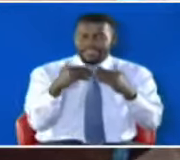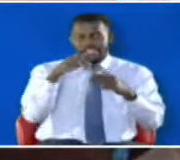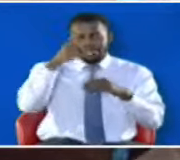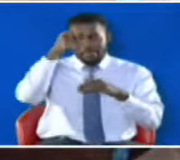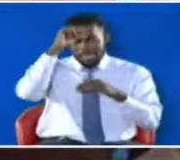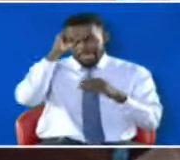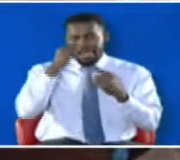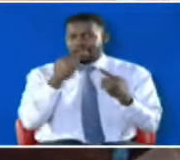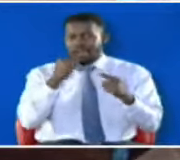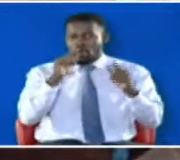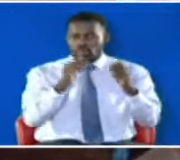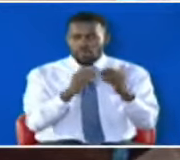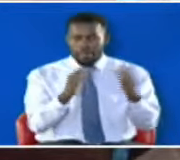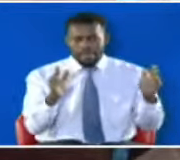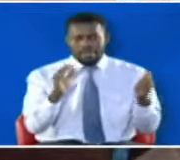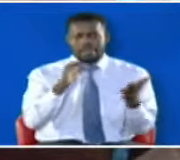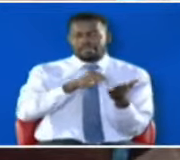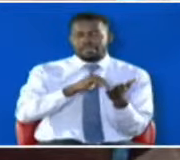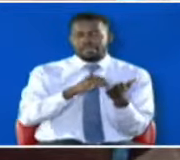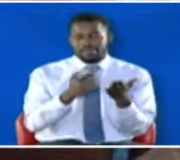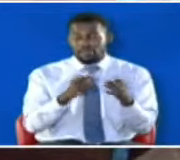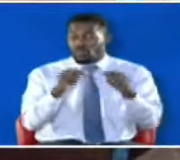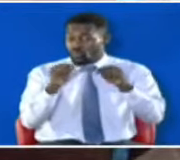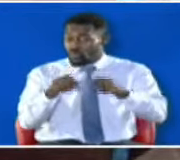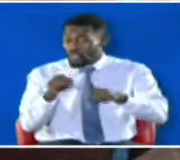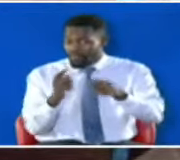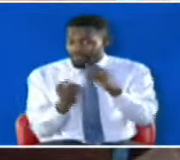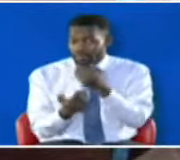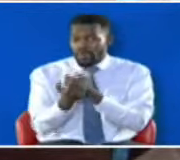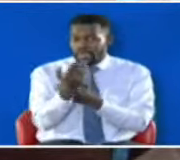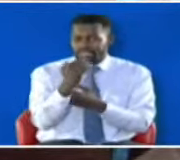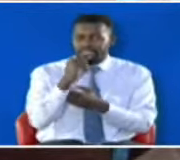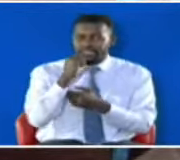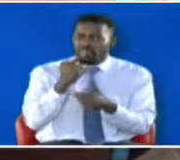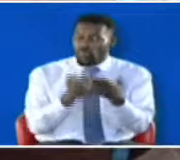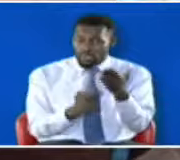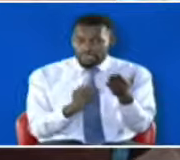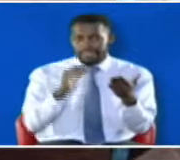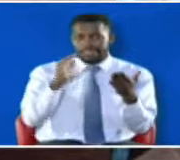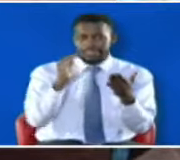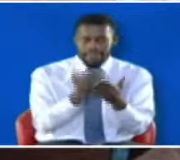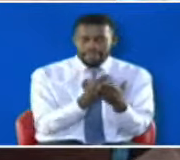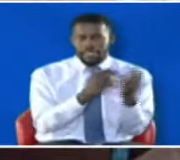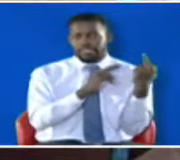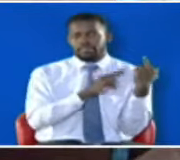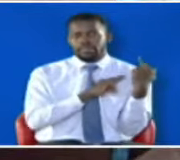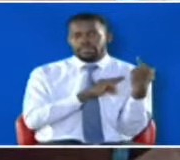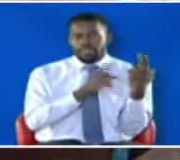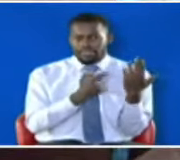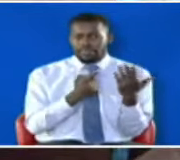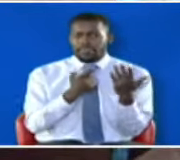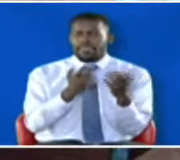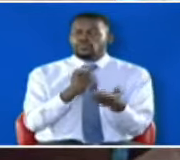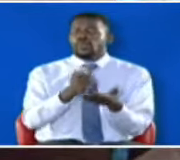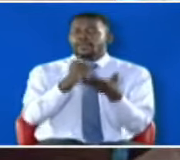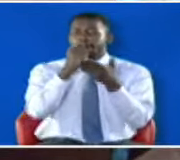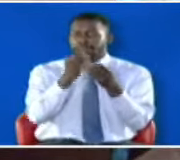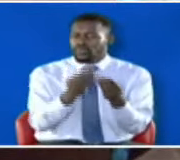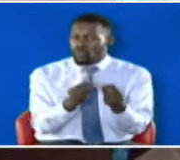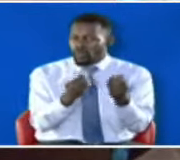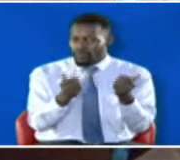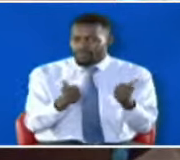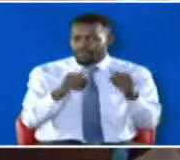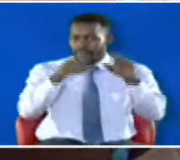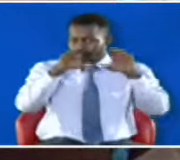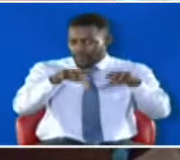Now, the president announced this morning these among a raft of measures to deal with the current floods that have left a trail